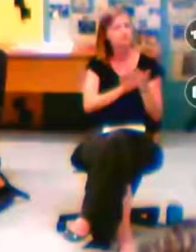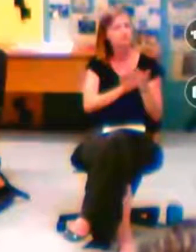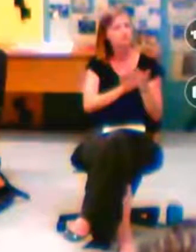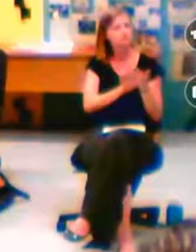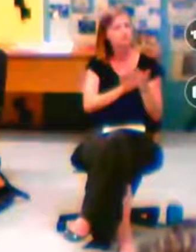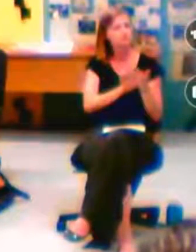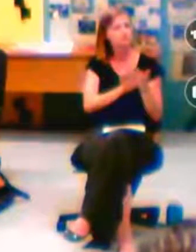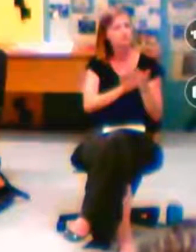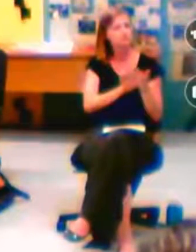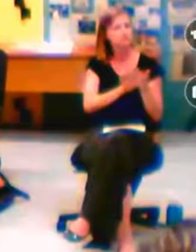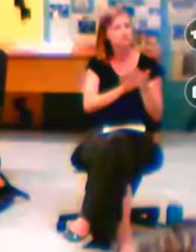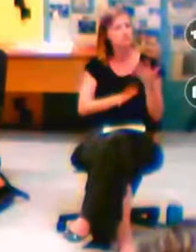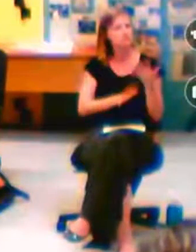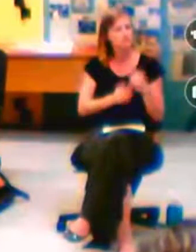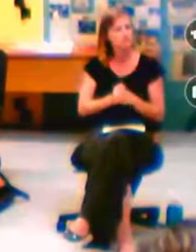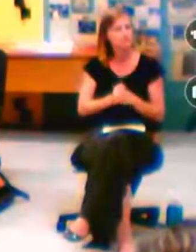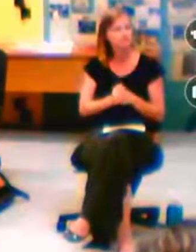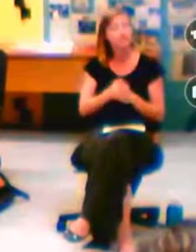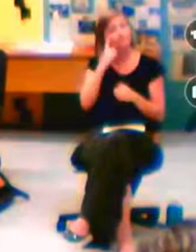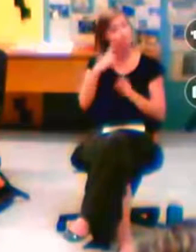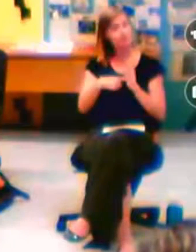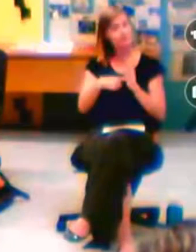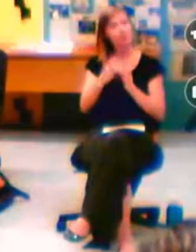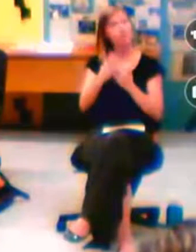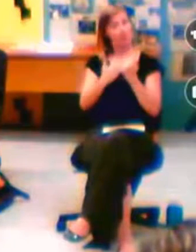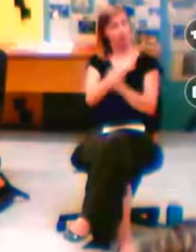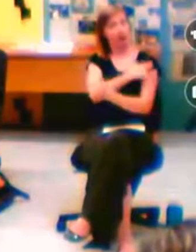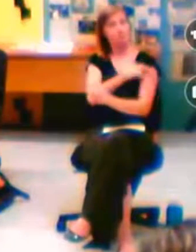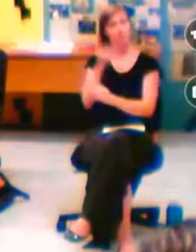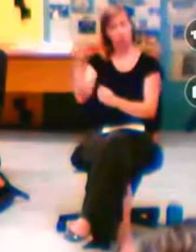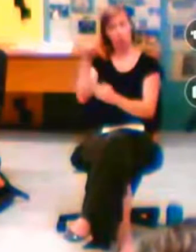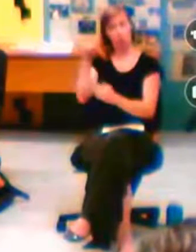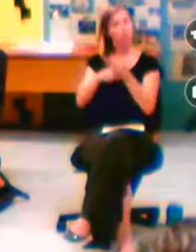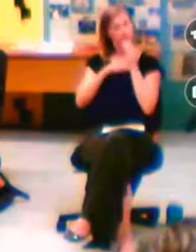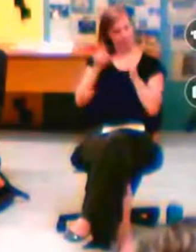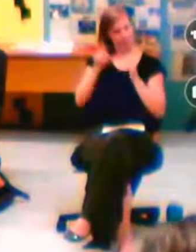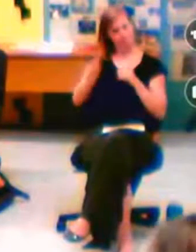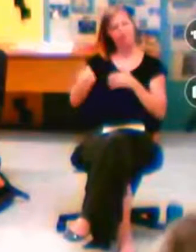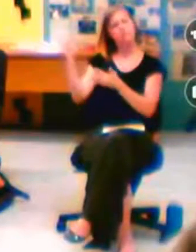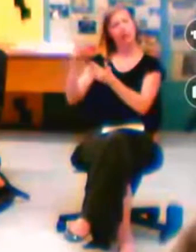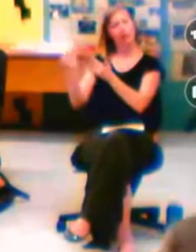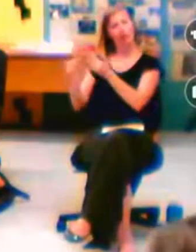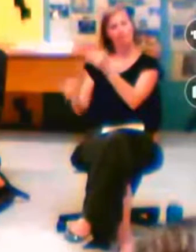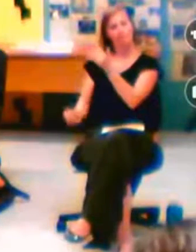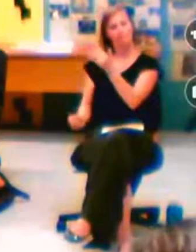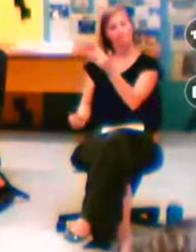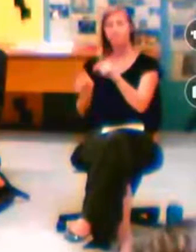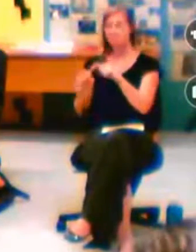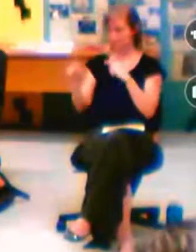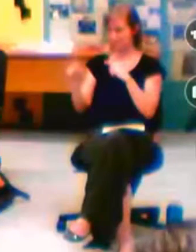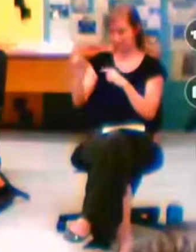It's just an unknown area. Something to think about is who's going to enforce all of this.